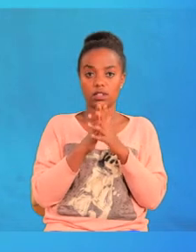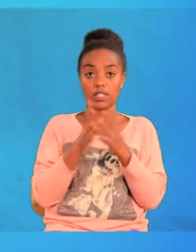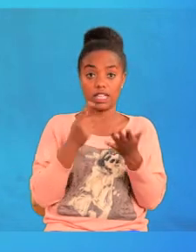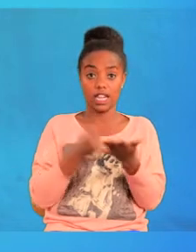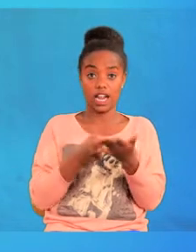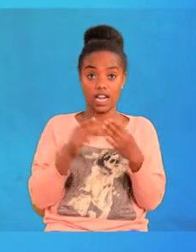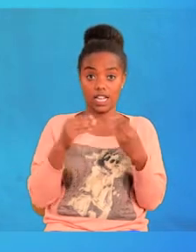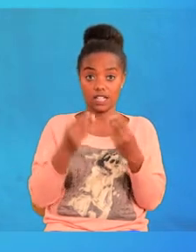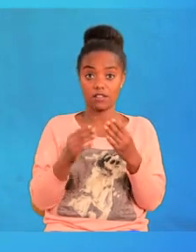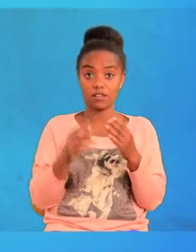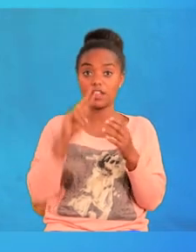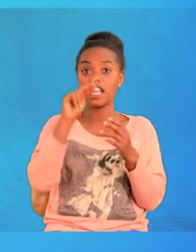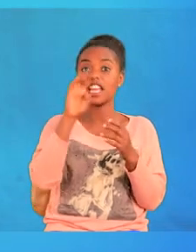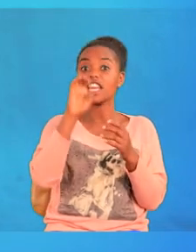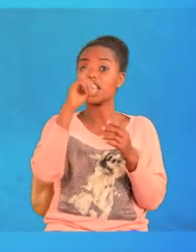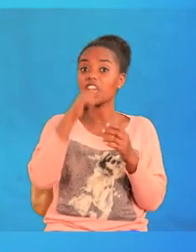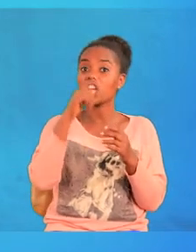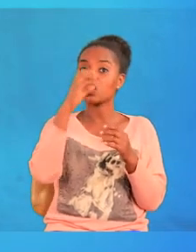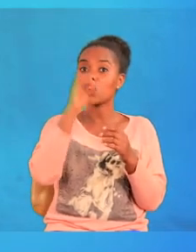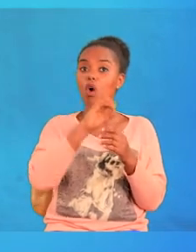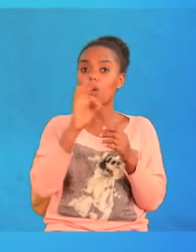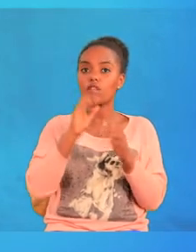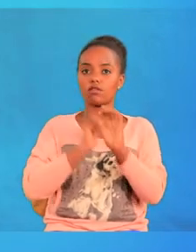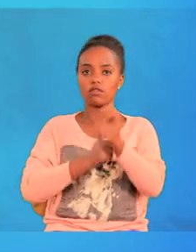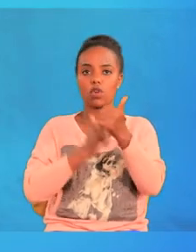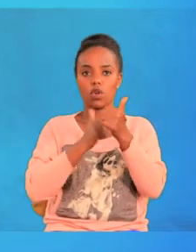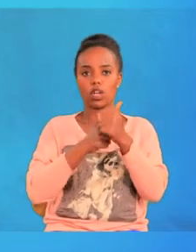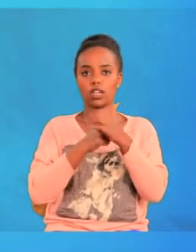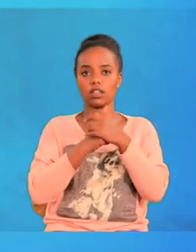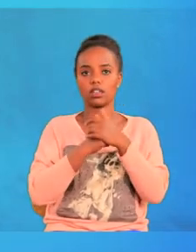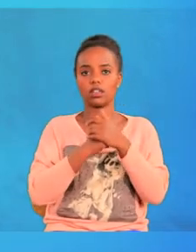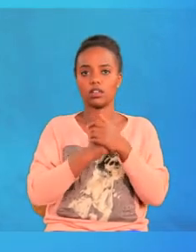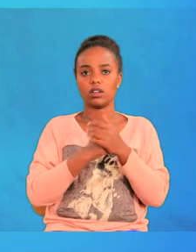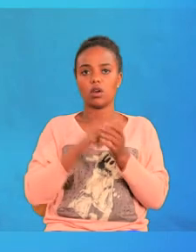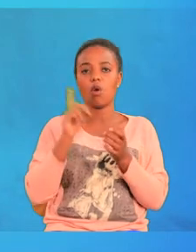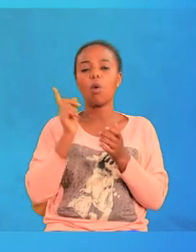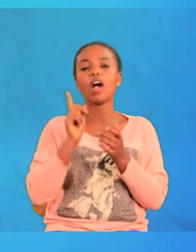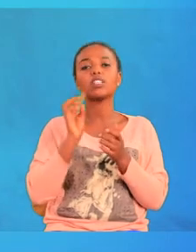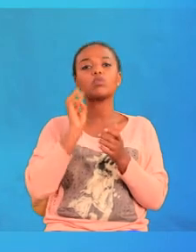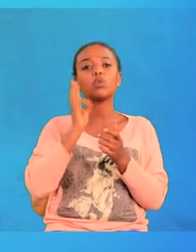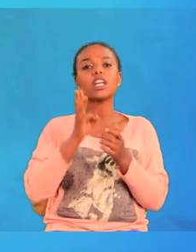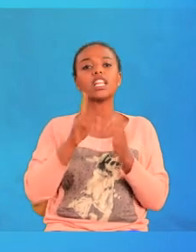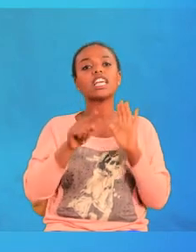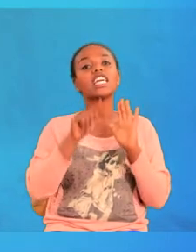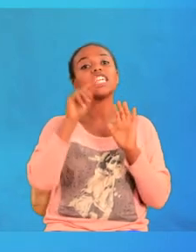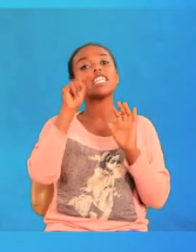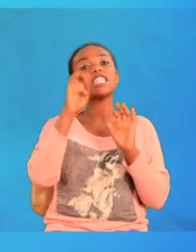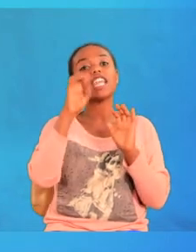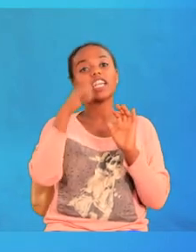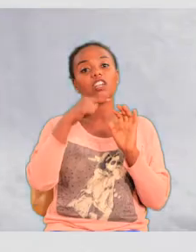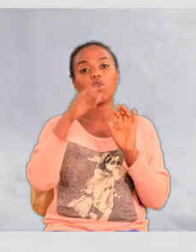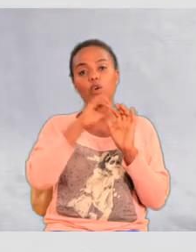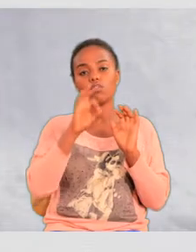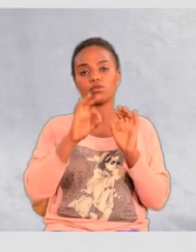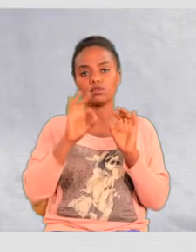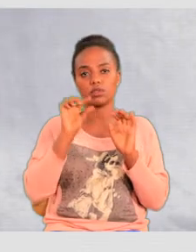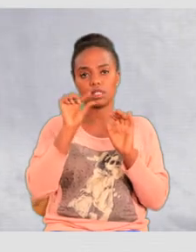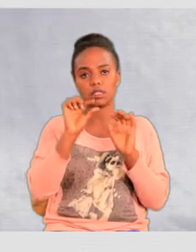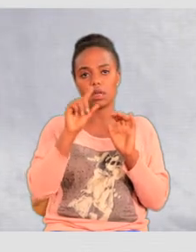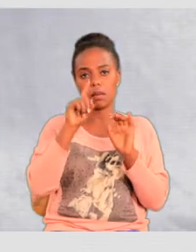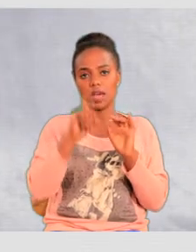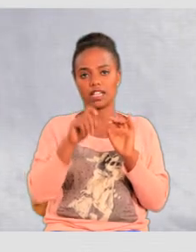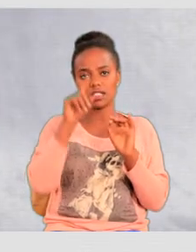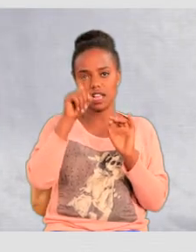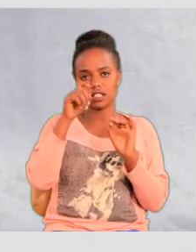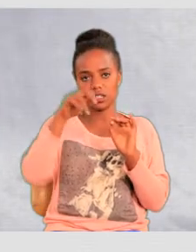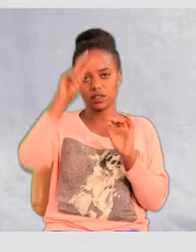Here give the negation of the following. What will be the negation of for some x, x squared